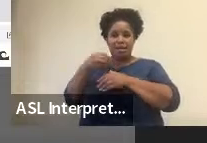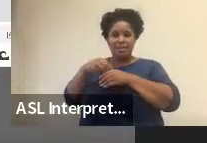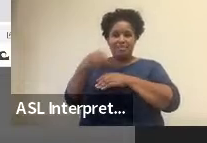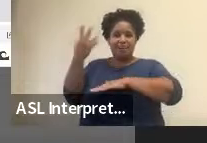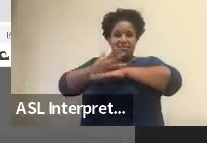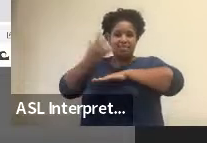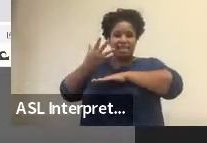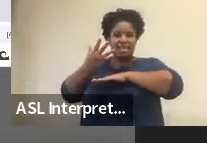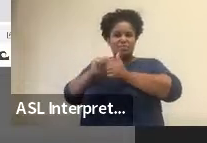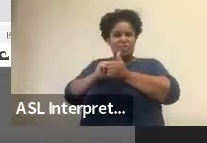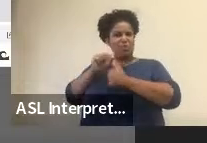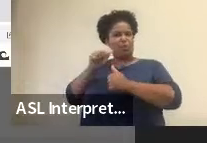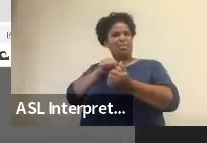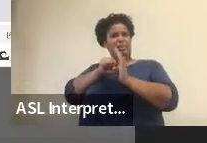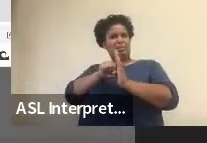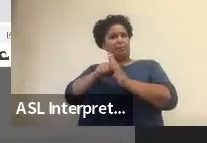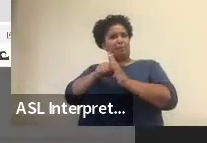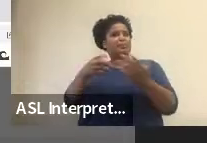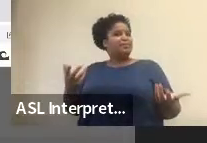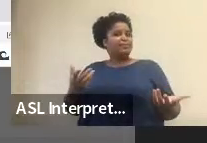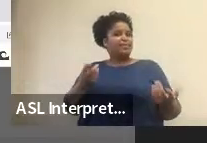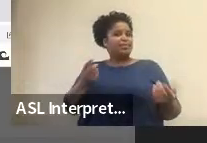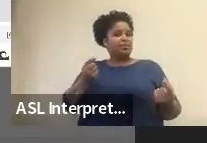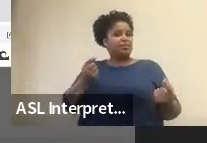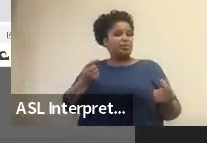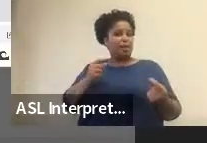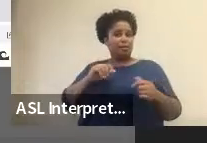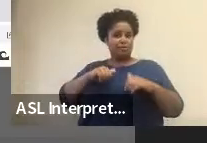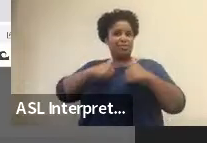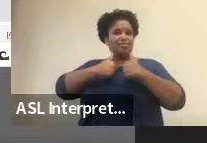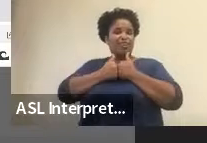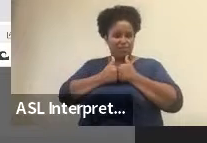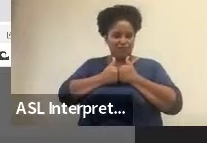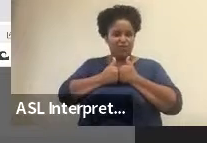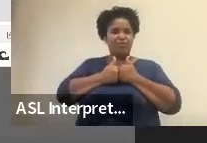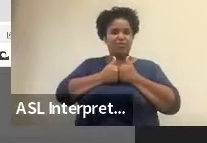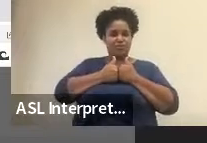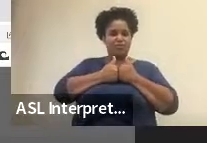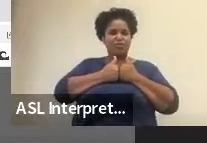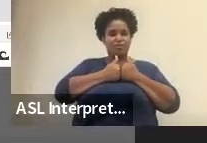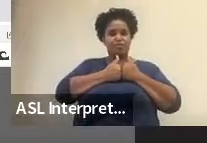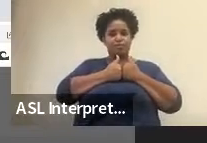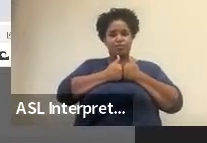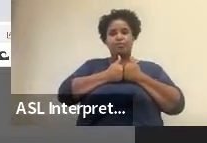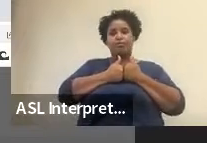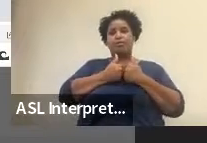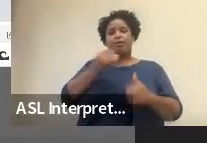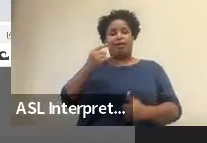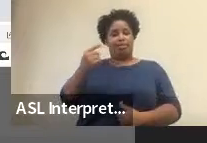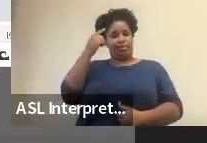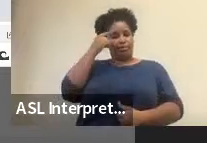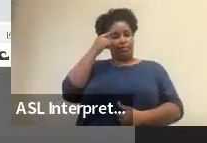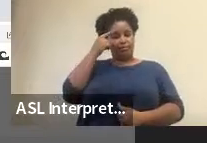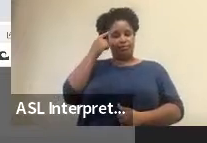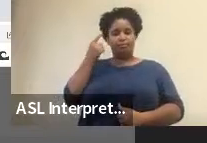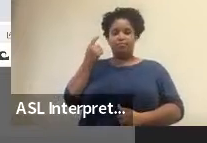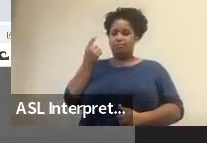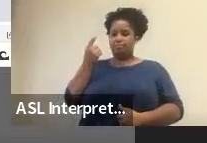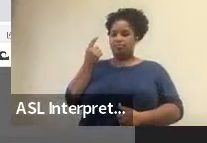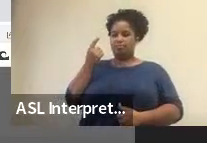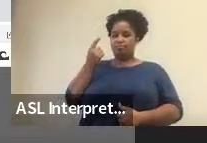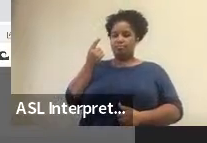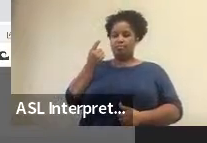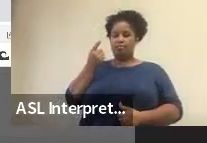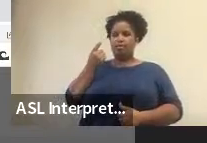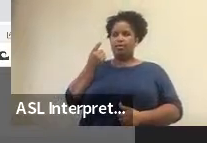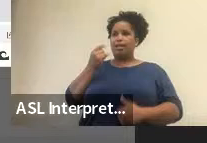of symptoms? Right. That makes it really hard. And I think the last